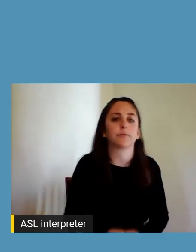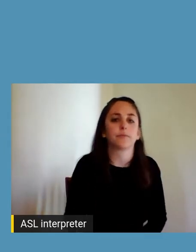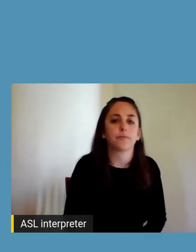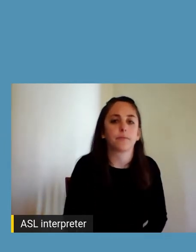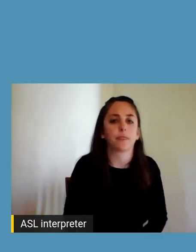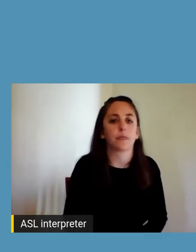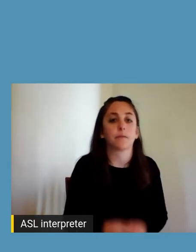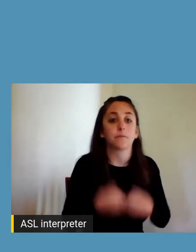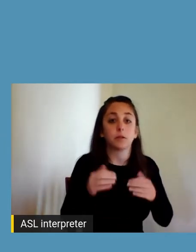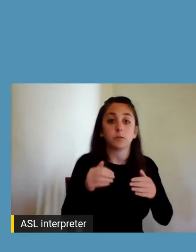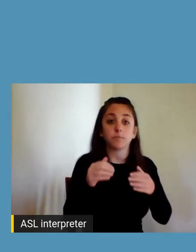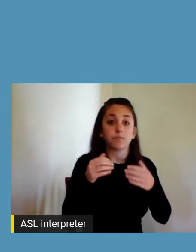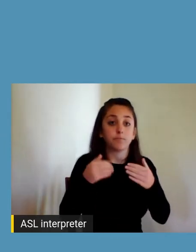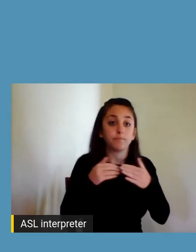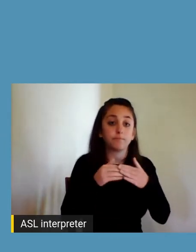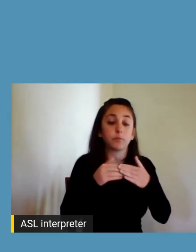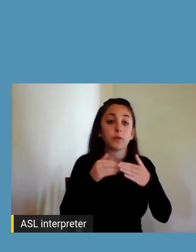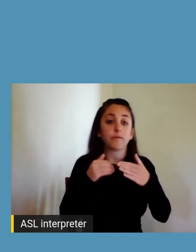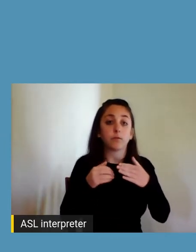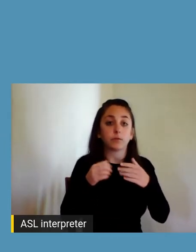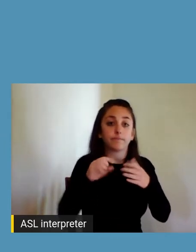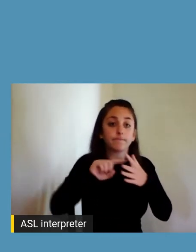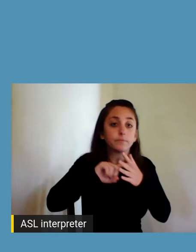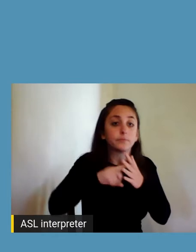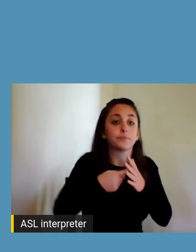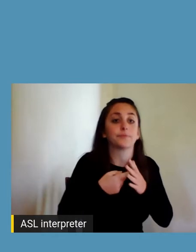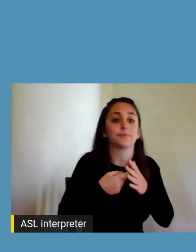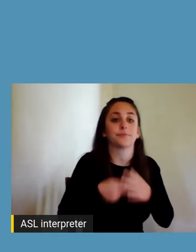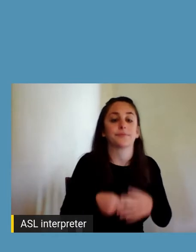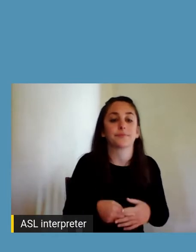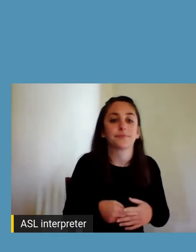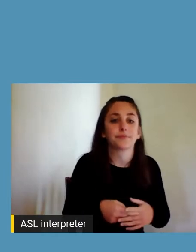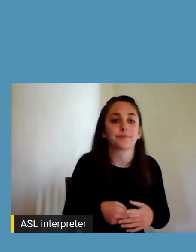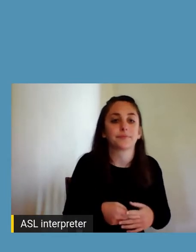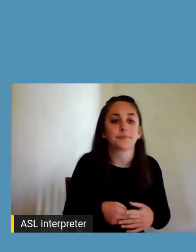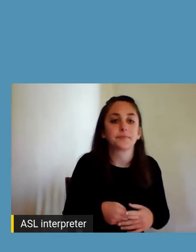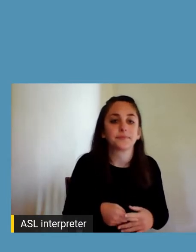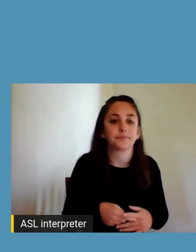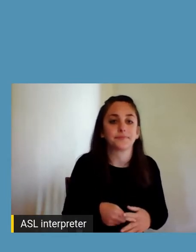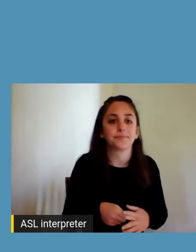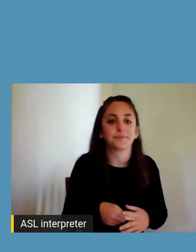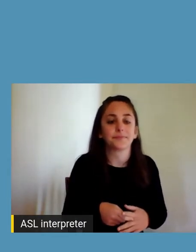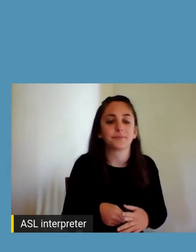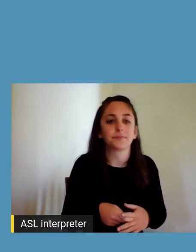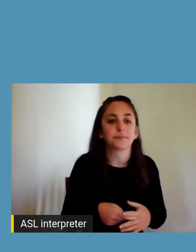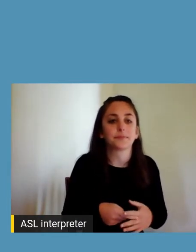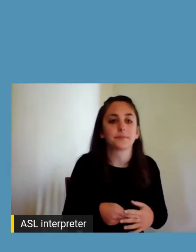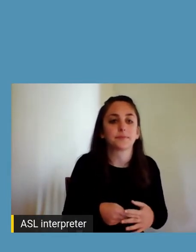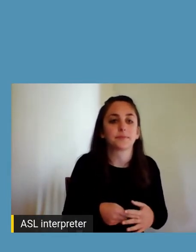our museum is a mid-sized museum, also according to the American Alliance of Museums.